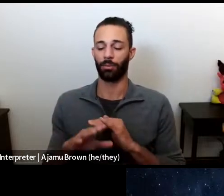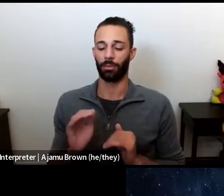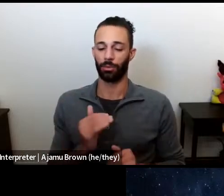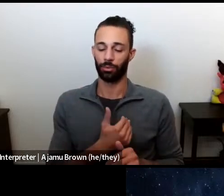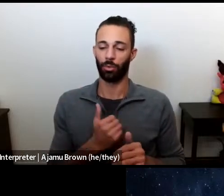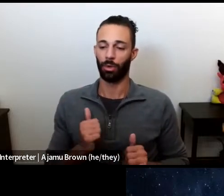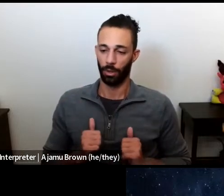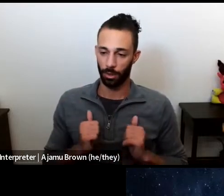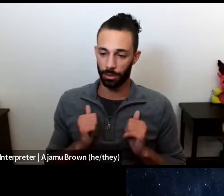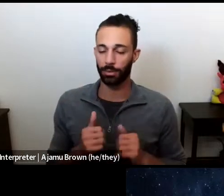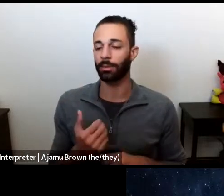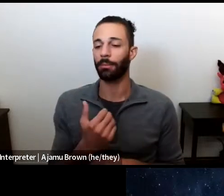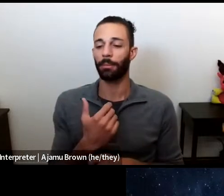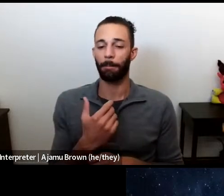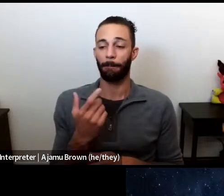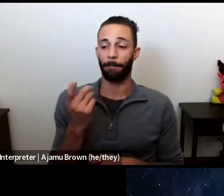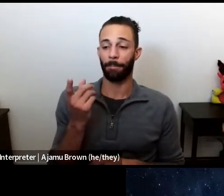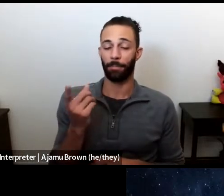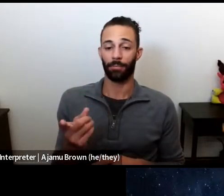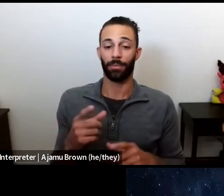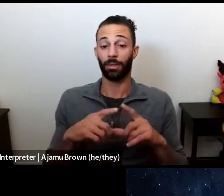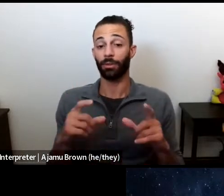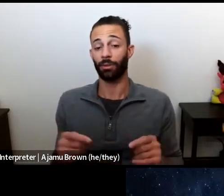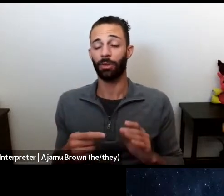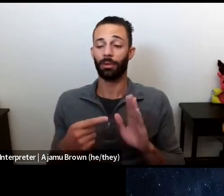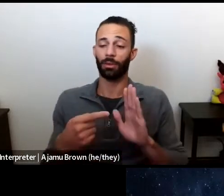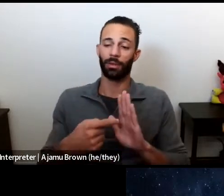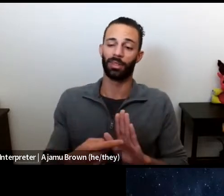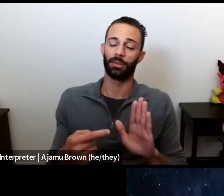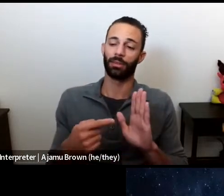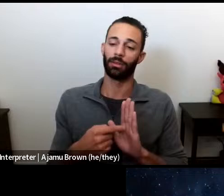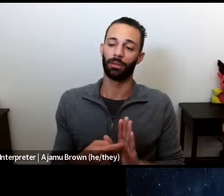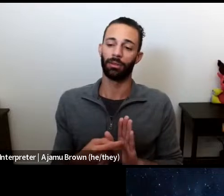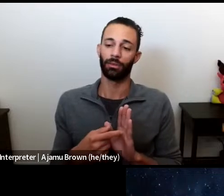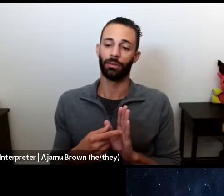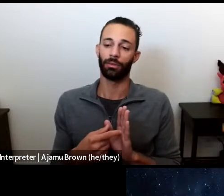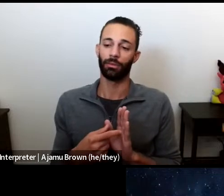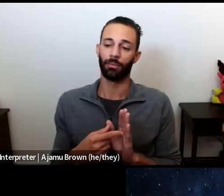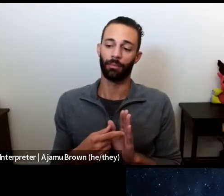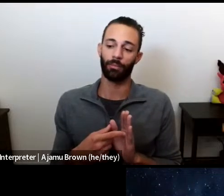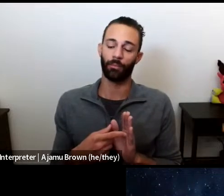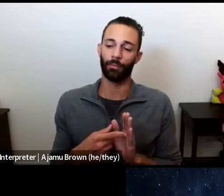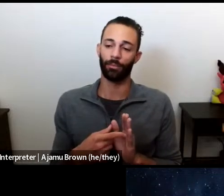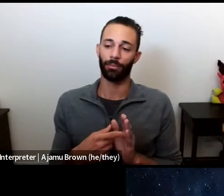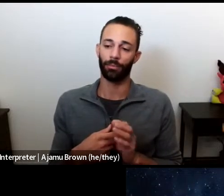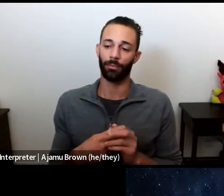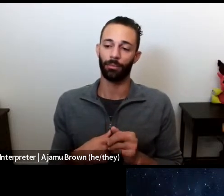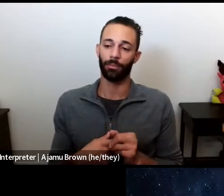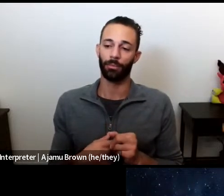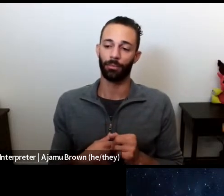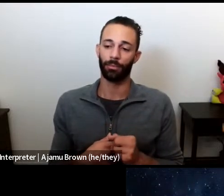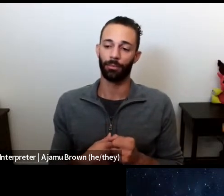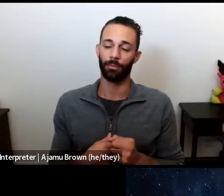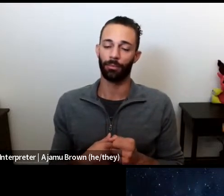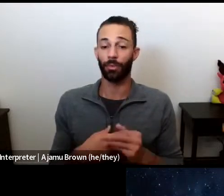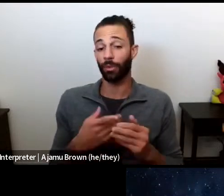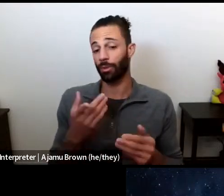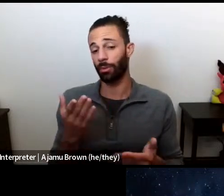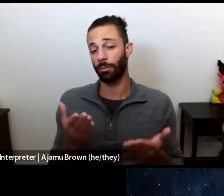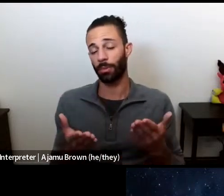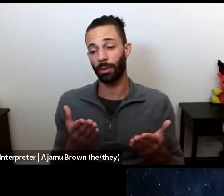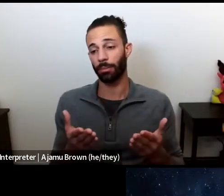And this card is an indicator that you might be gravitating